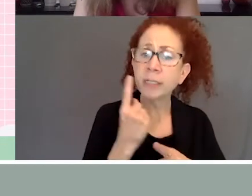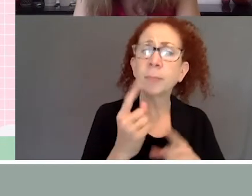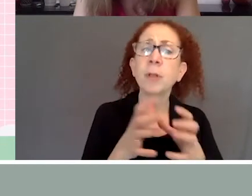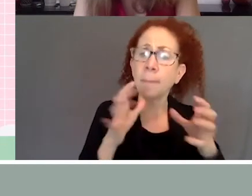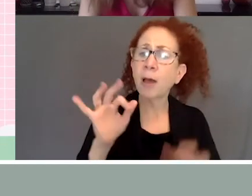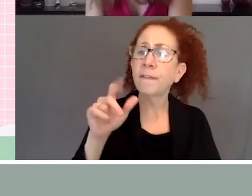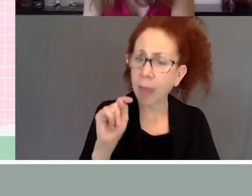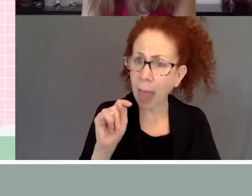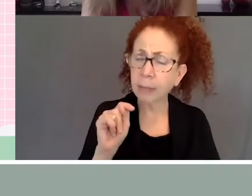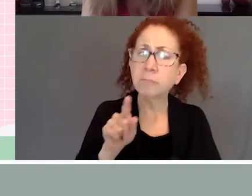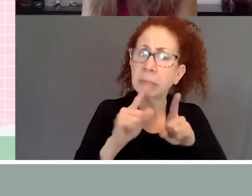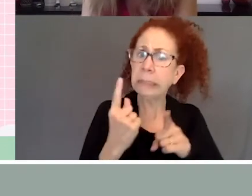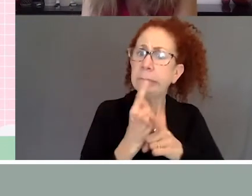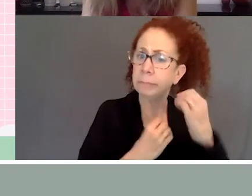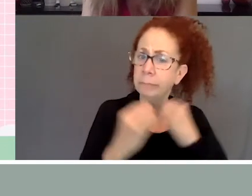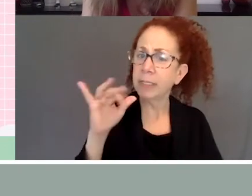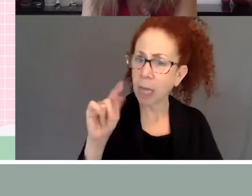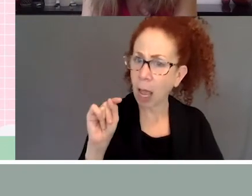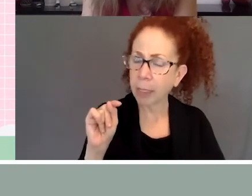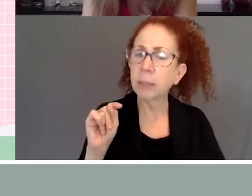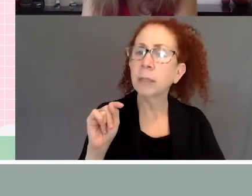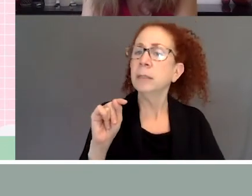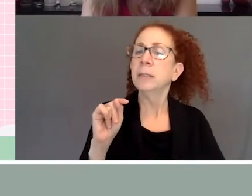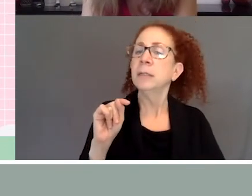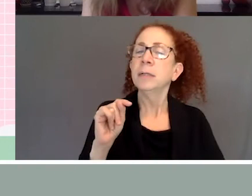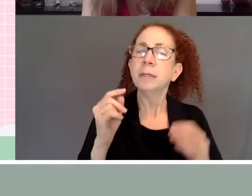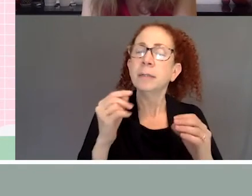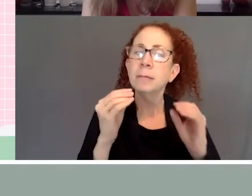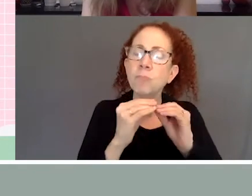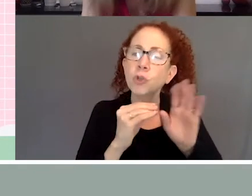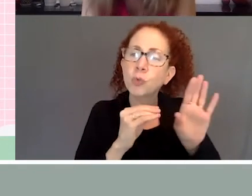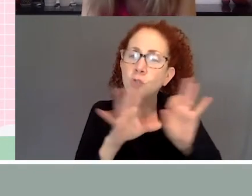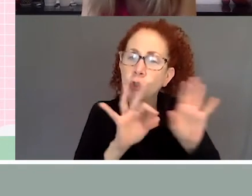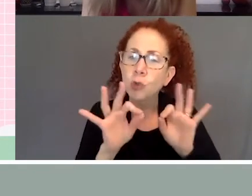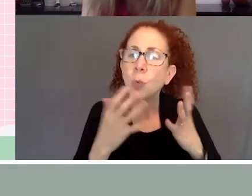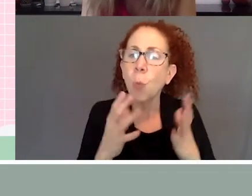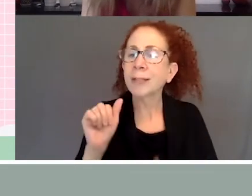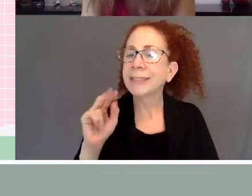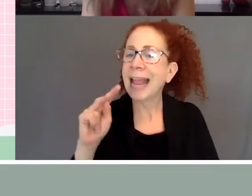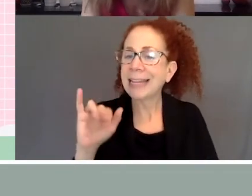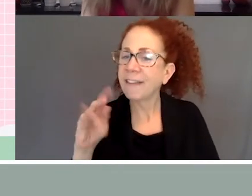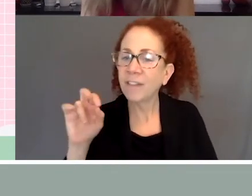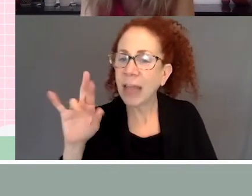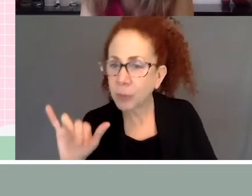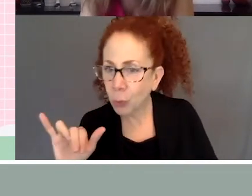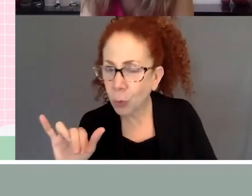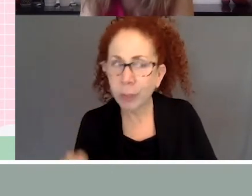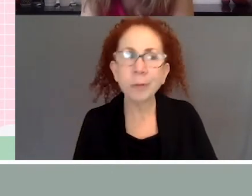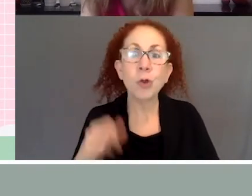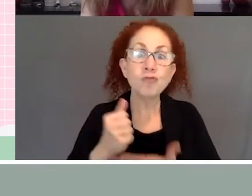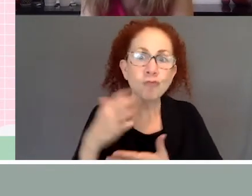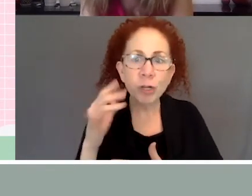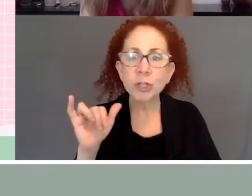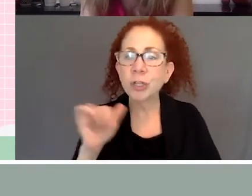in your diet, it's more about choosing the ones that are going to be anti-inflammatory and rich in those